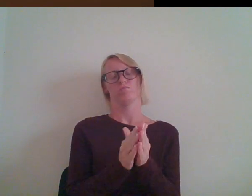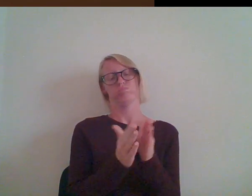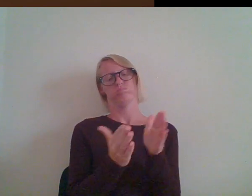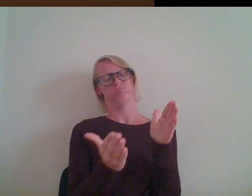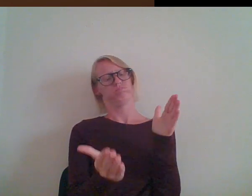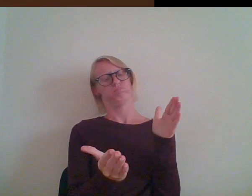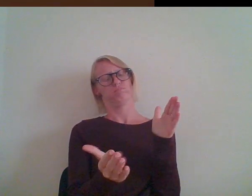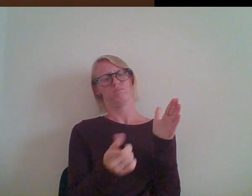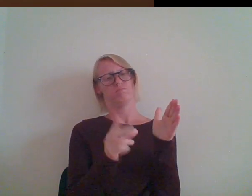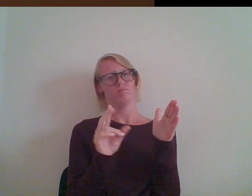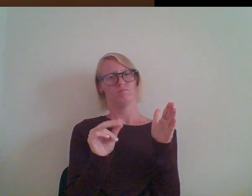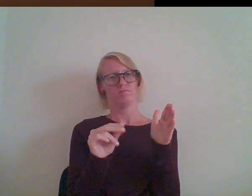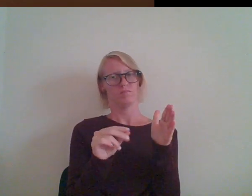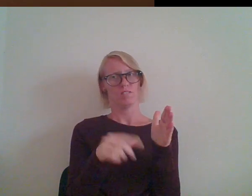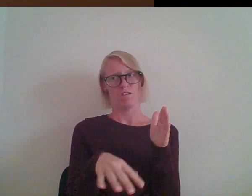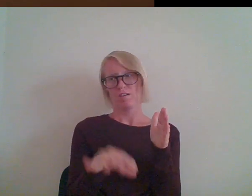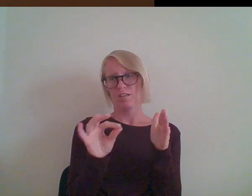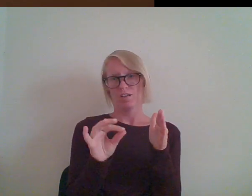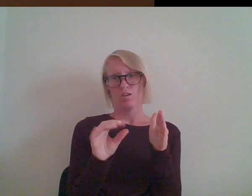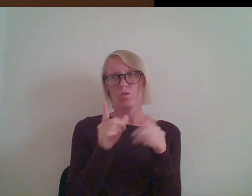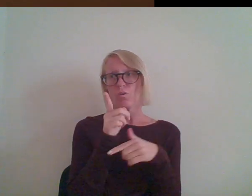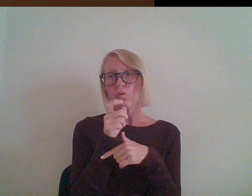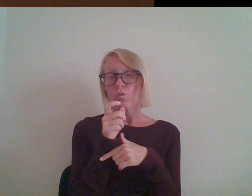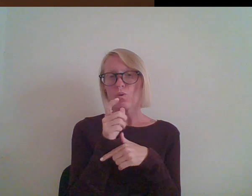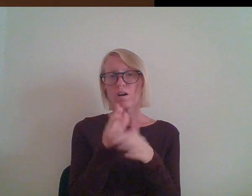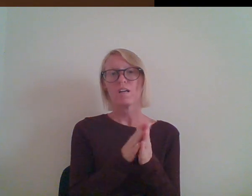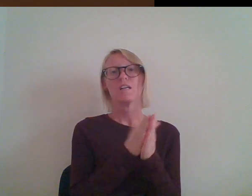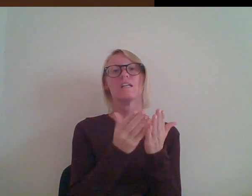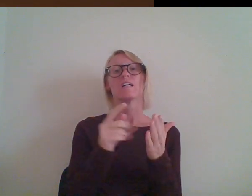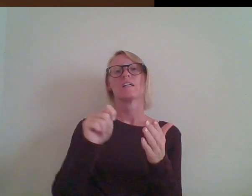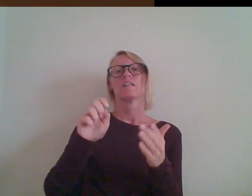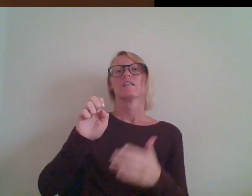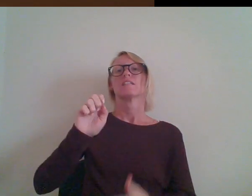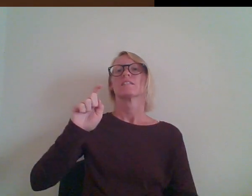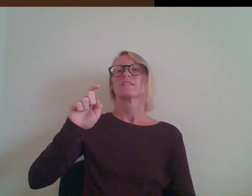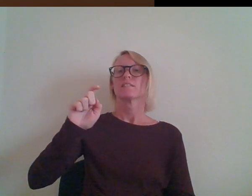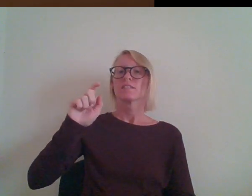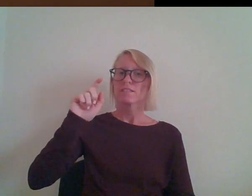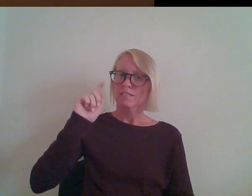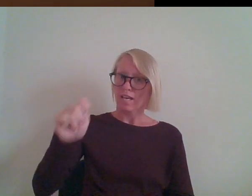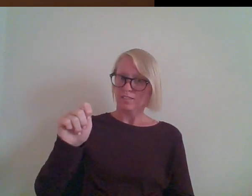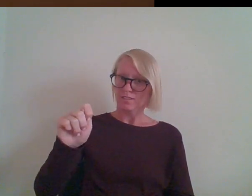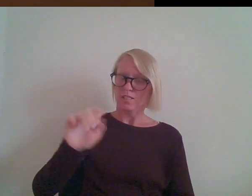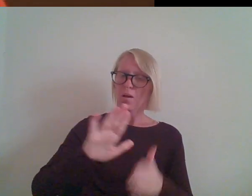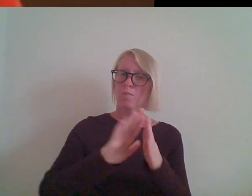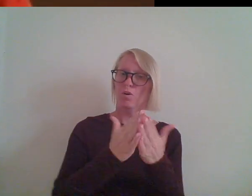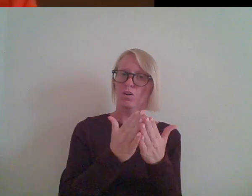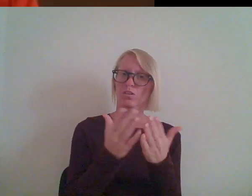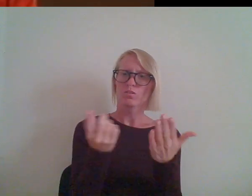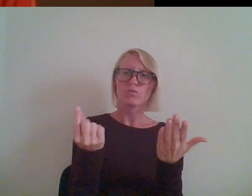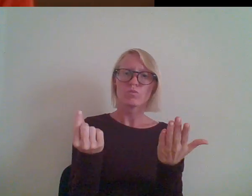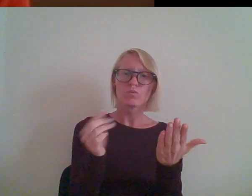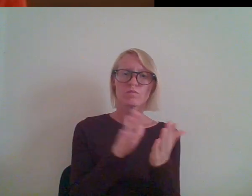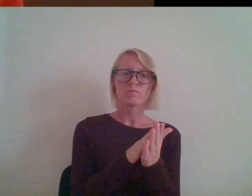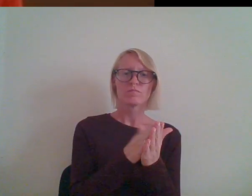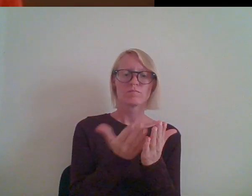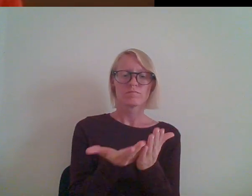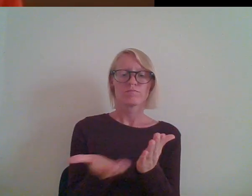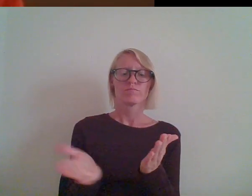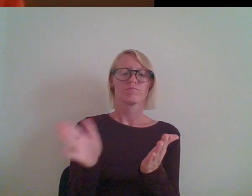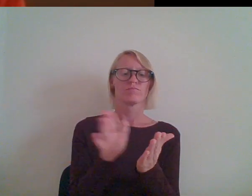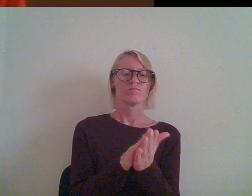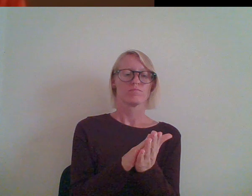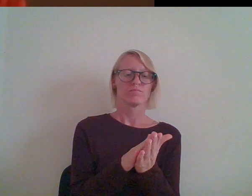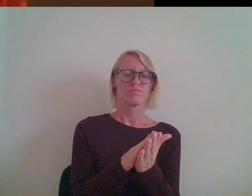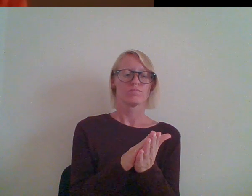done it, it'd ruin the whole thing. But this is a textbook. So what you do is you actually go through the entire